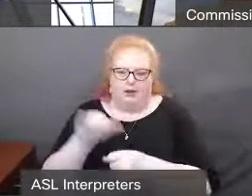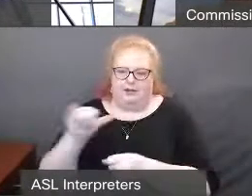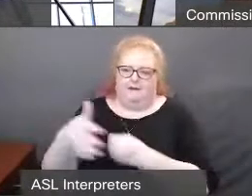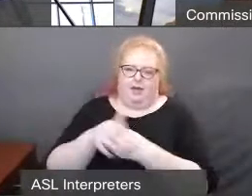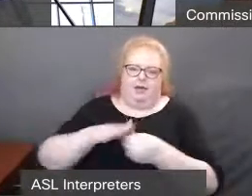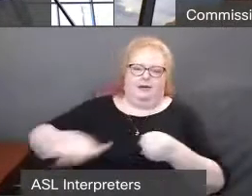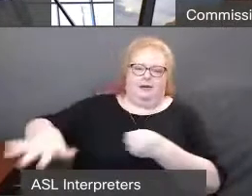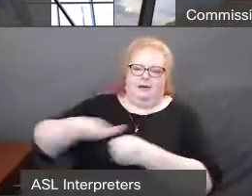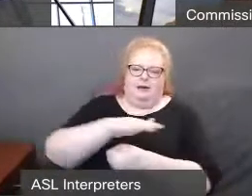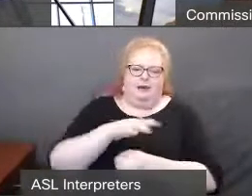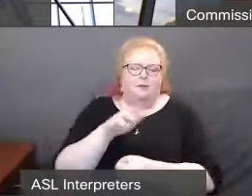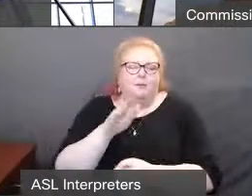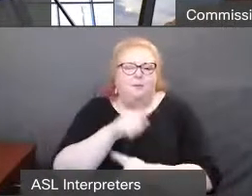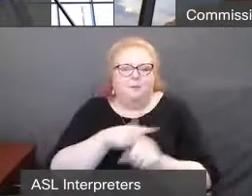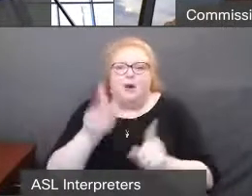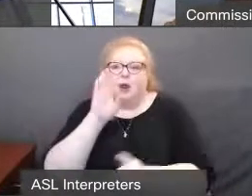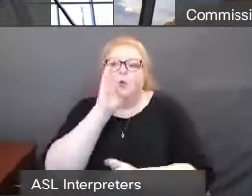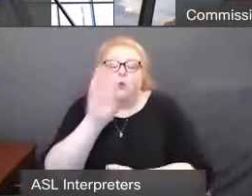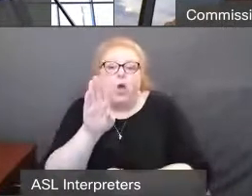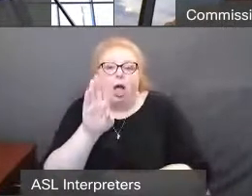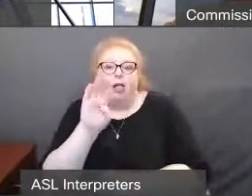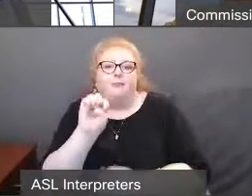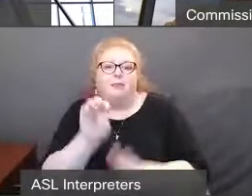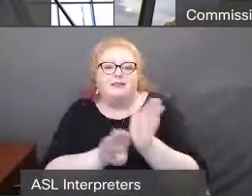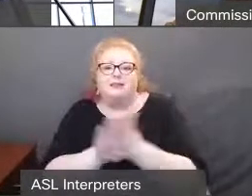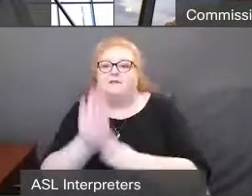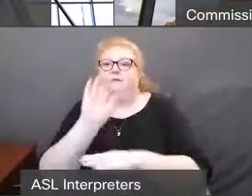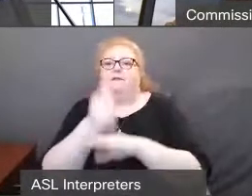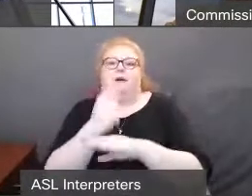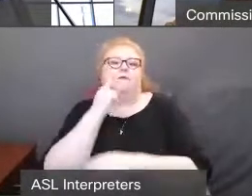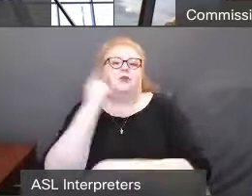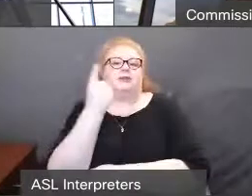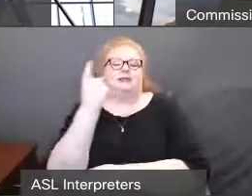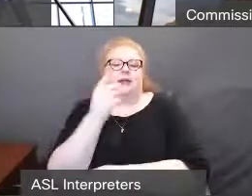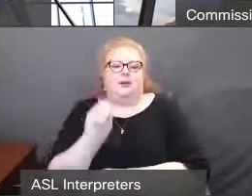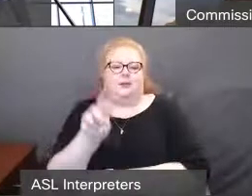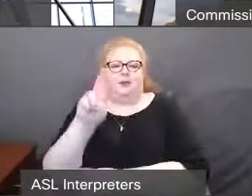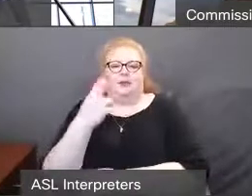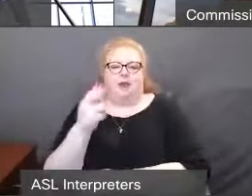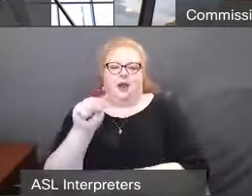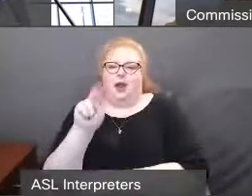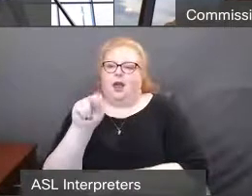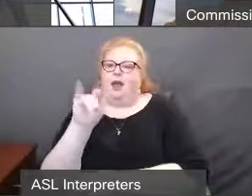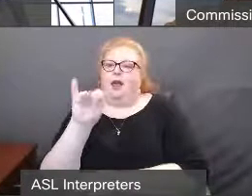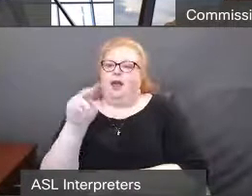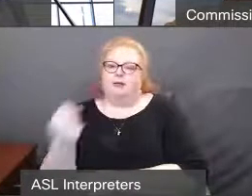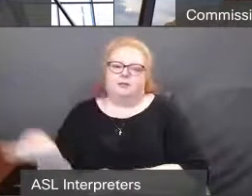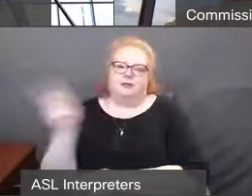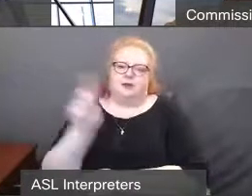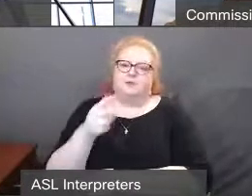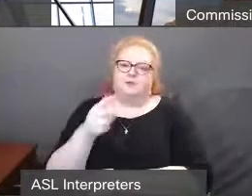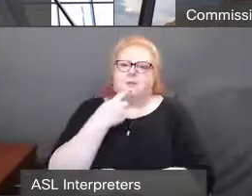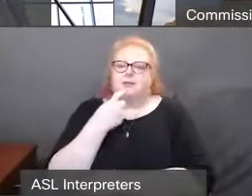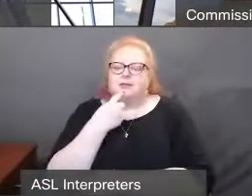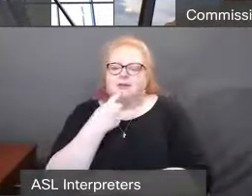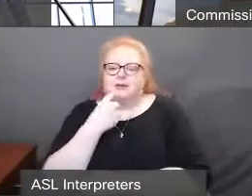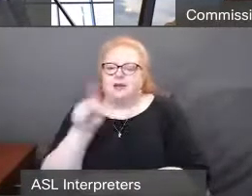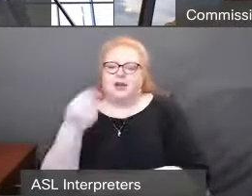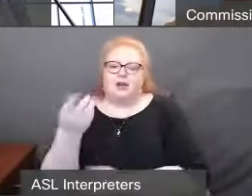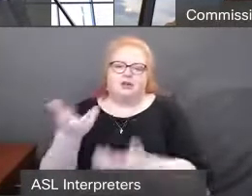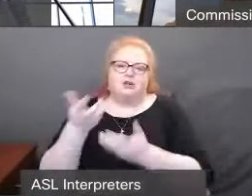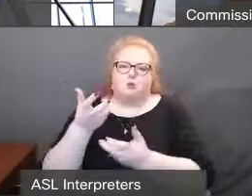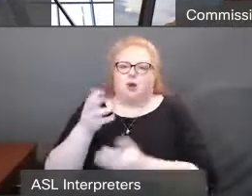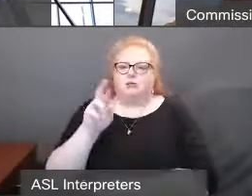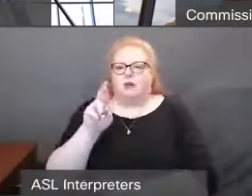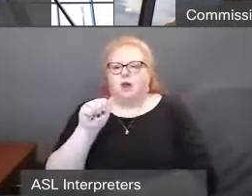be developed for something. Mr. Hankins gets up here and says he just wants a rabbit farm